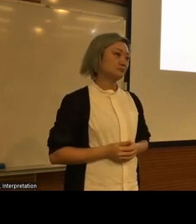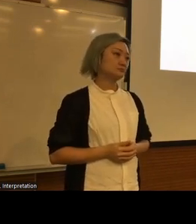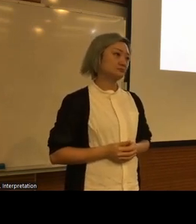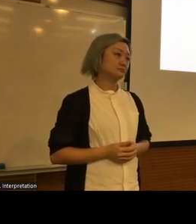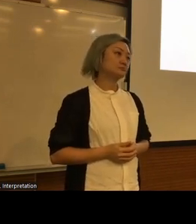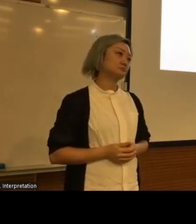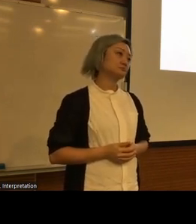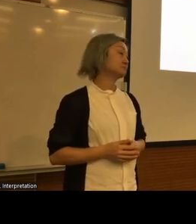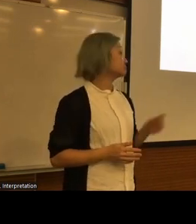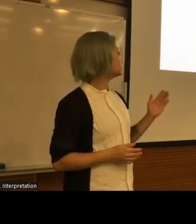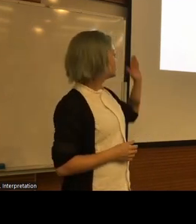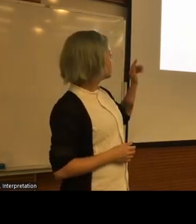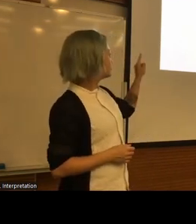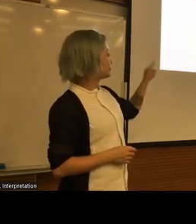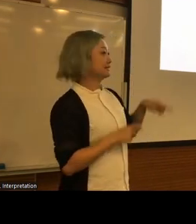This is long-term memory.